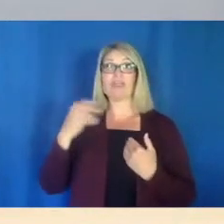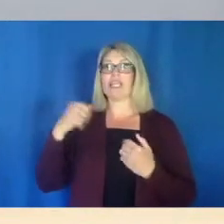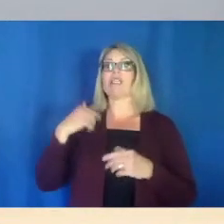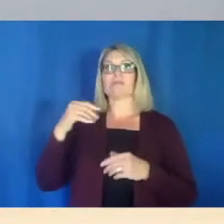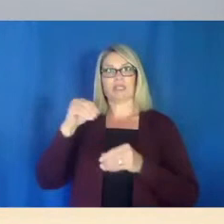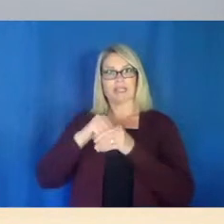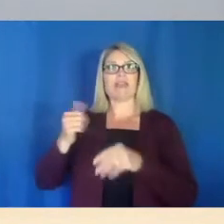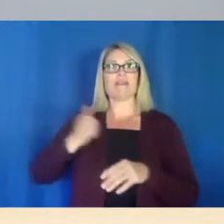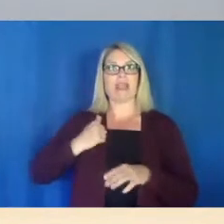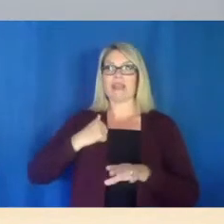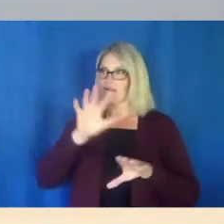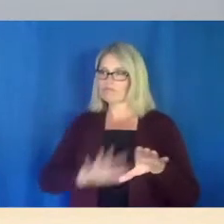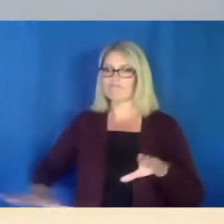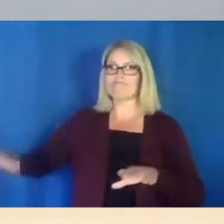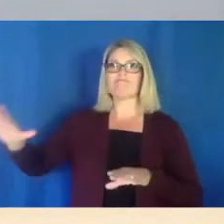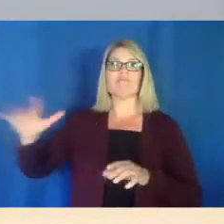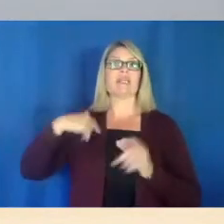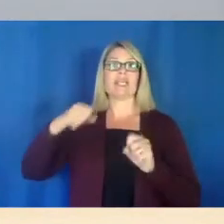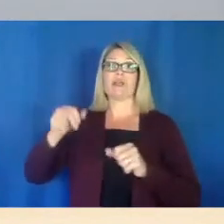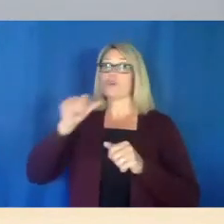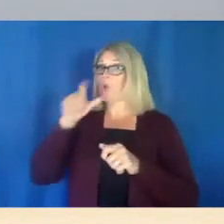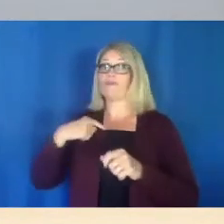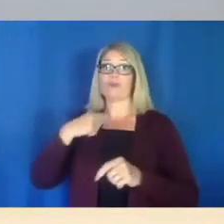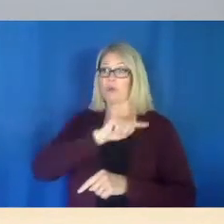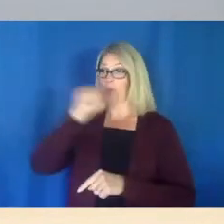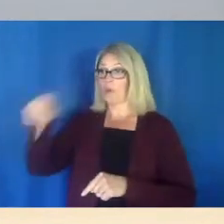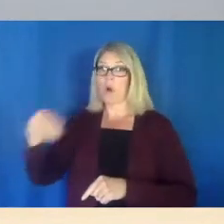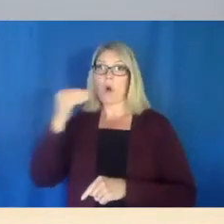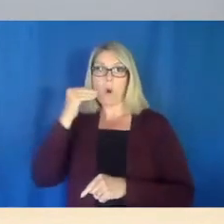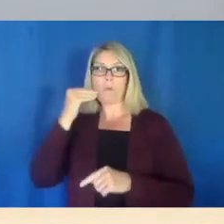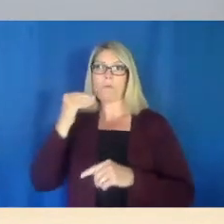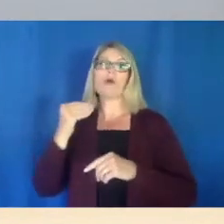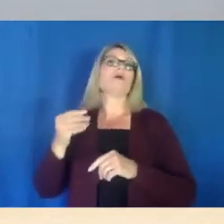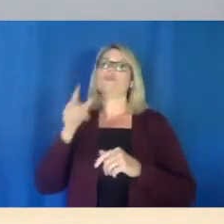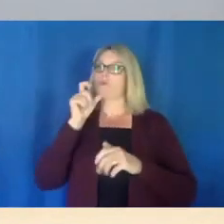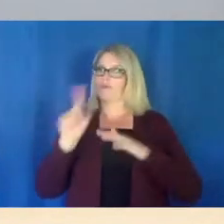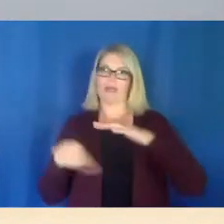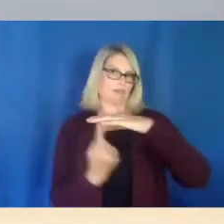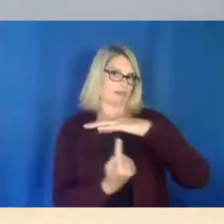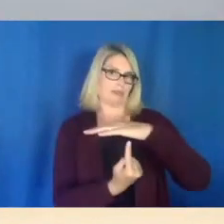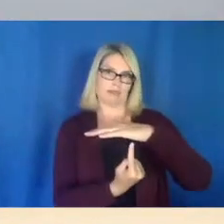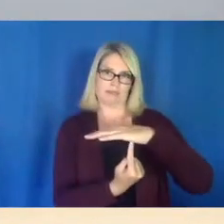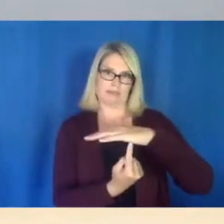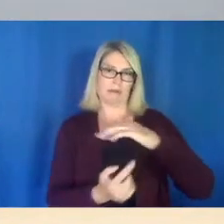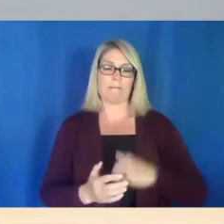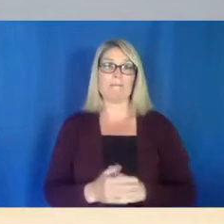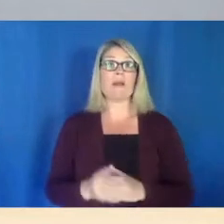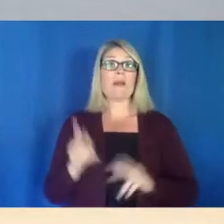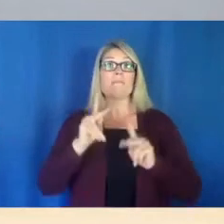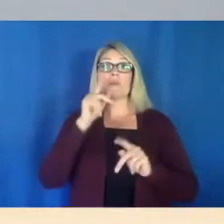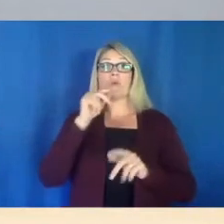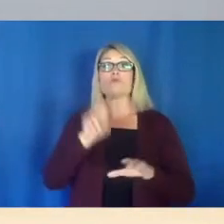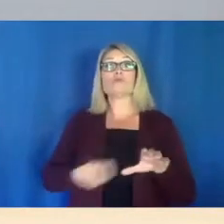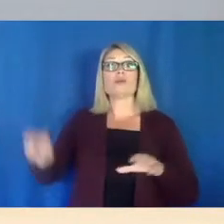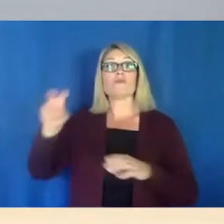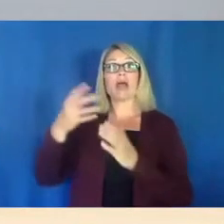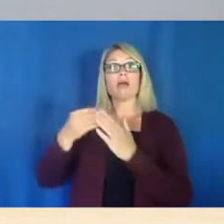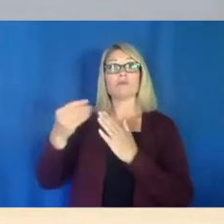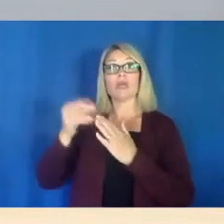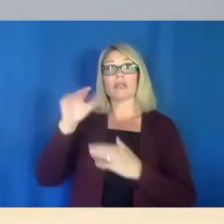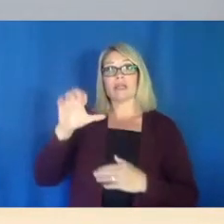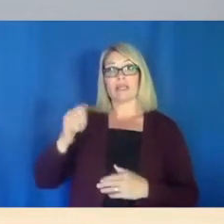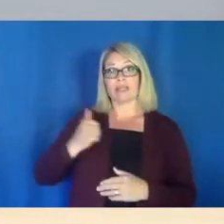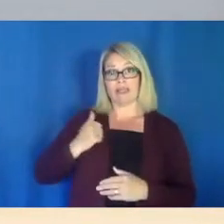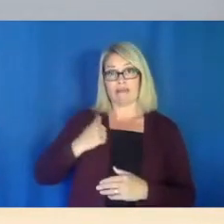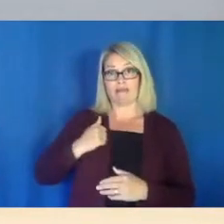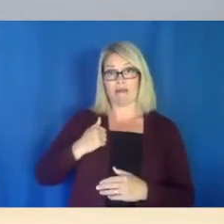and not have to self-isolate when they come home. Those traveling to PEI from outside Atlantic Canada who do not have a